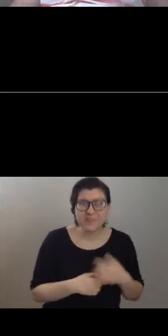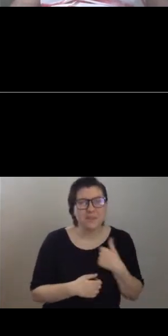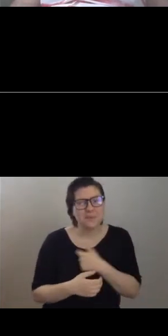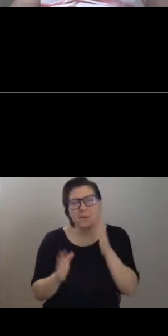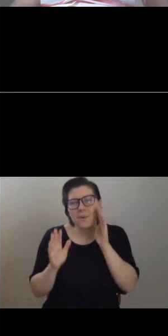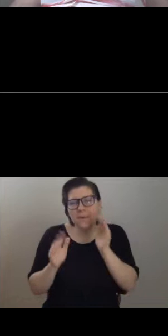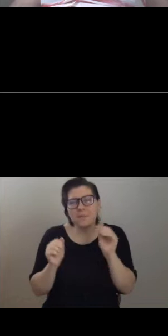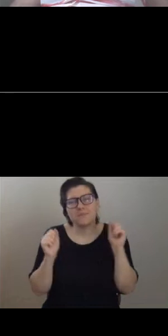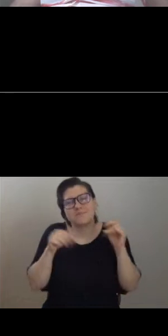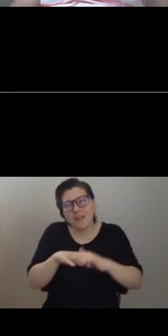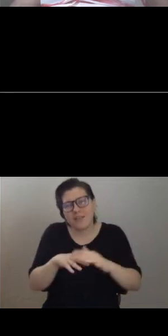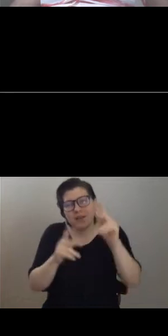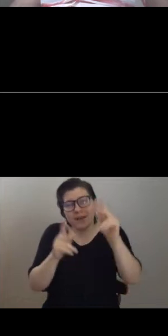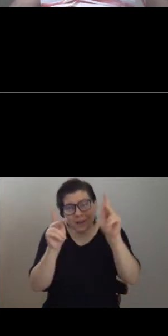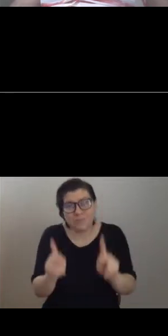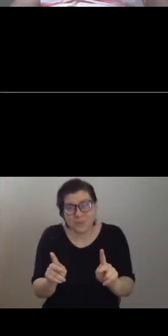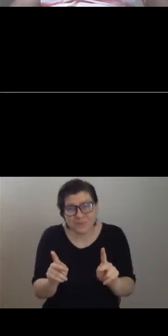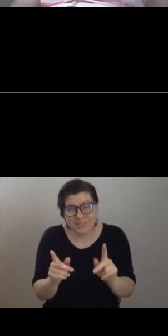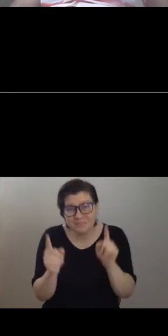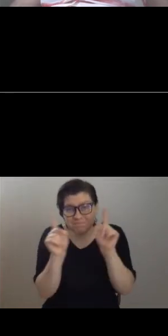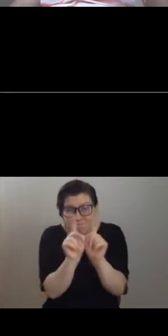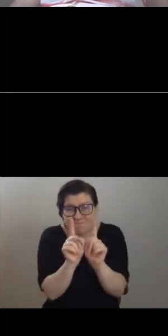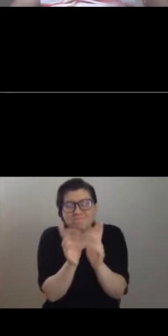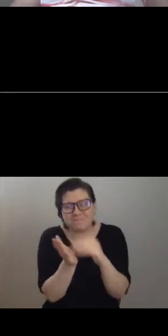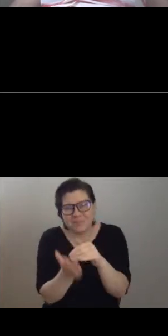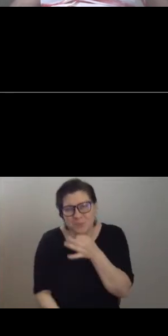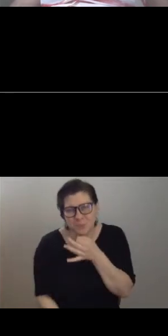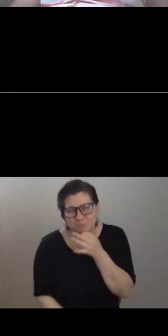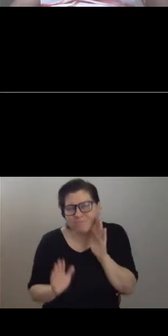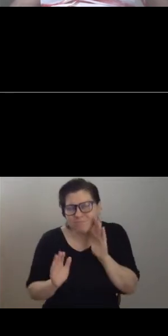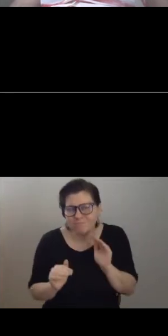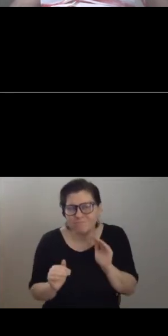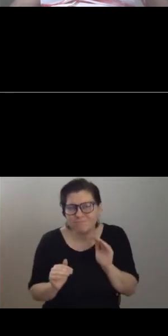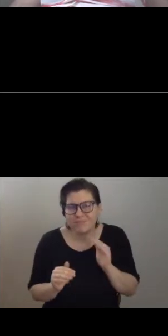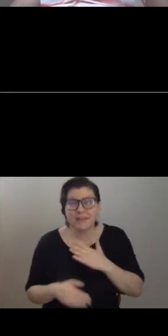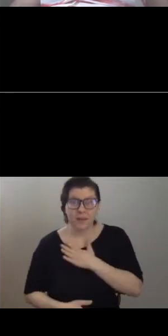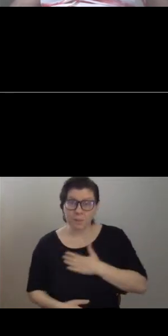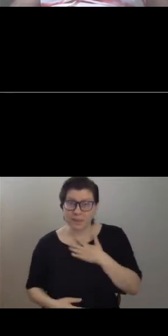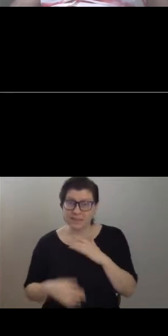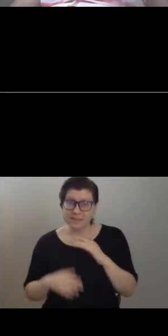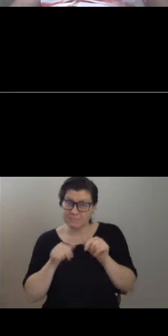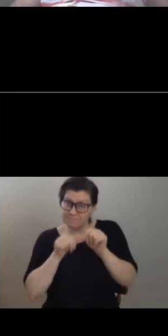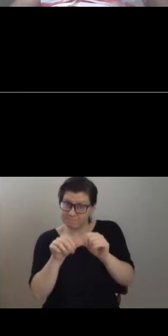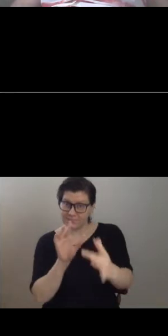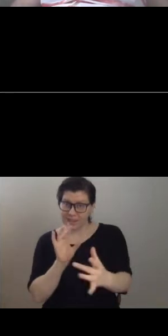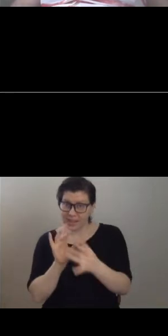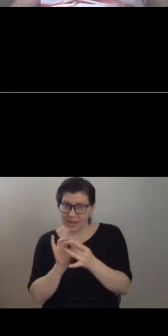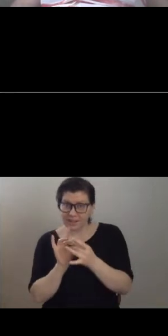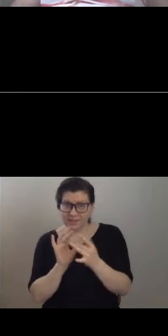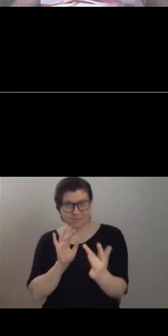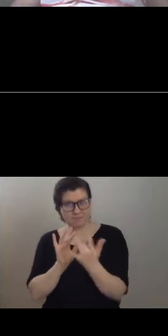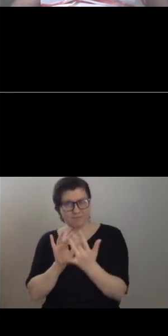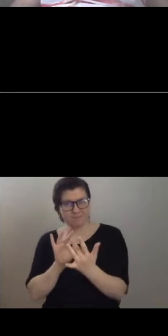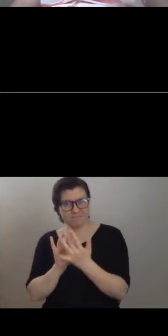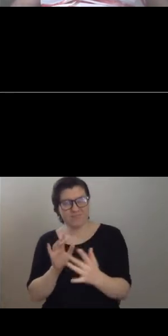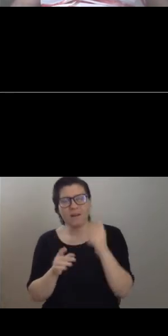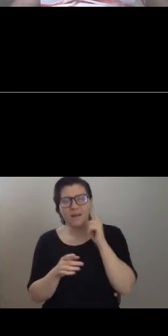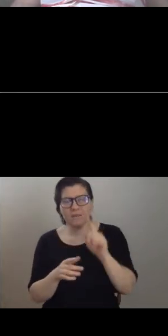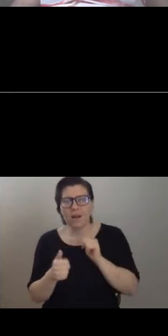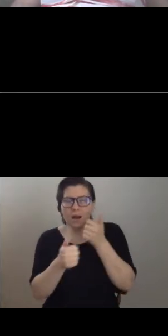person soon. Please stay connected with us to receive updates and information on future Brunch